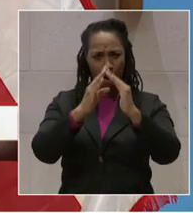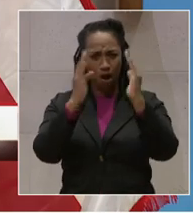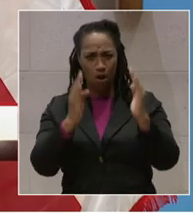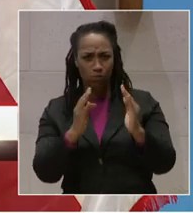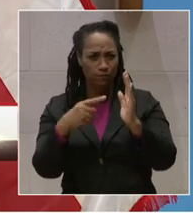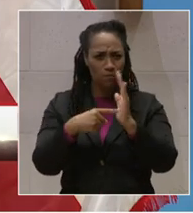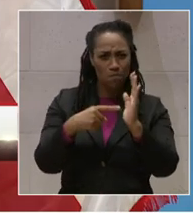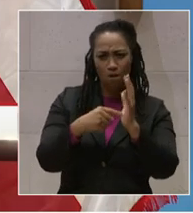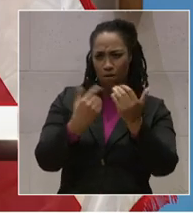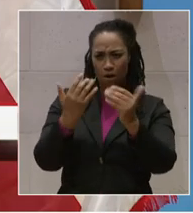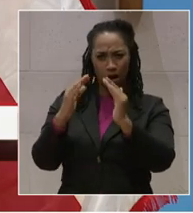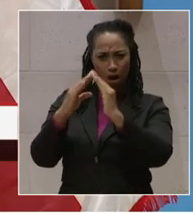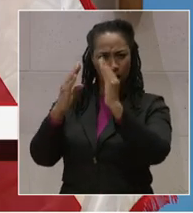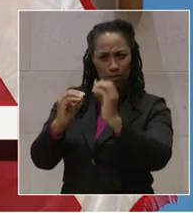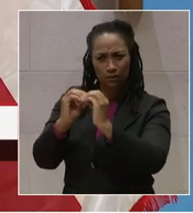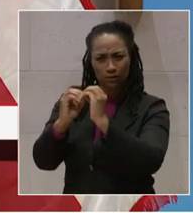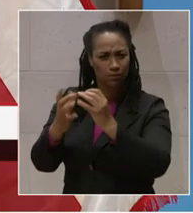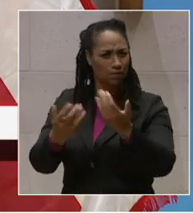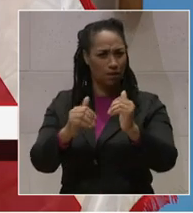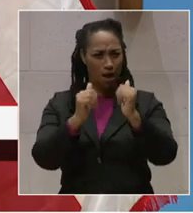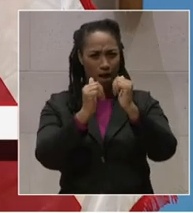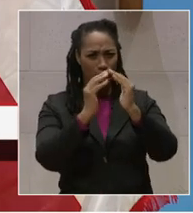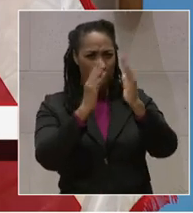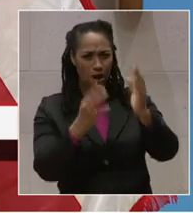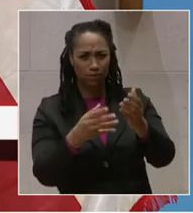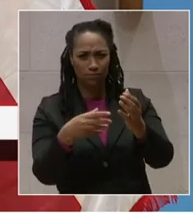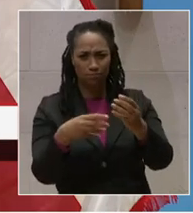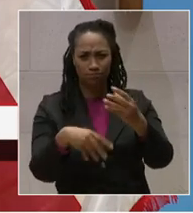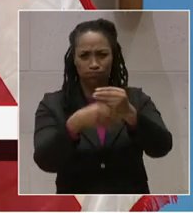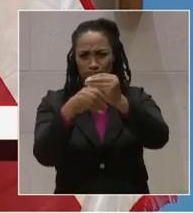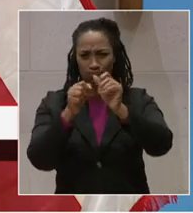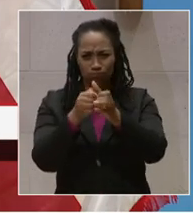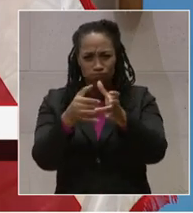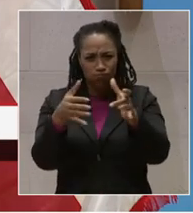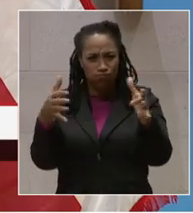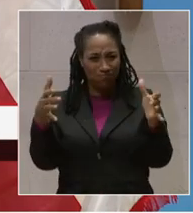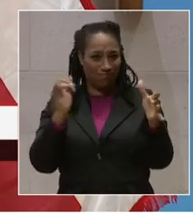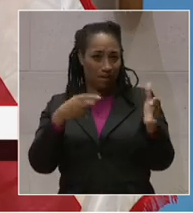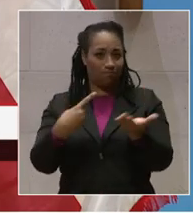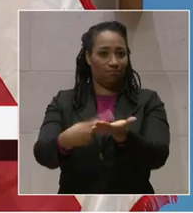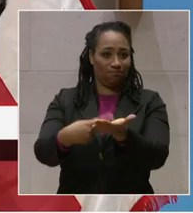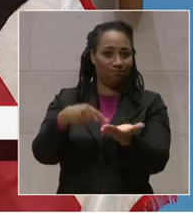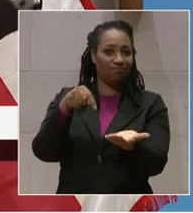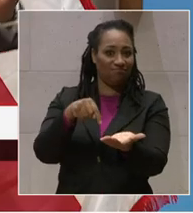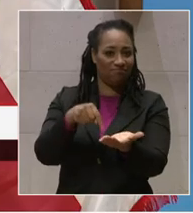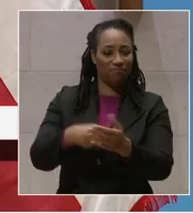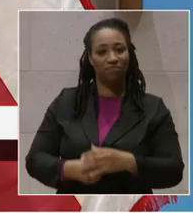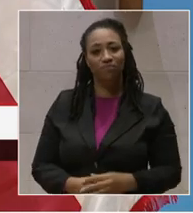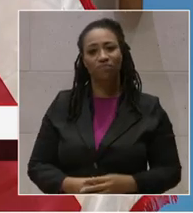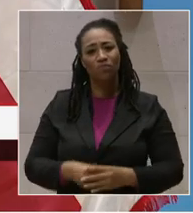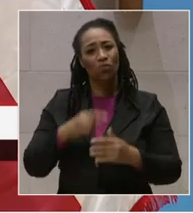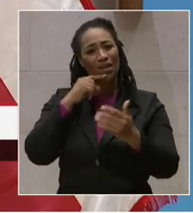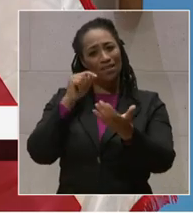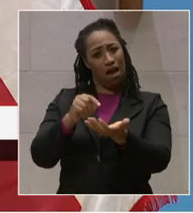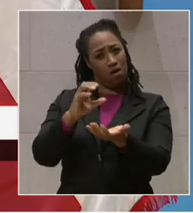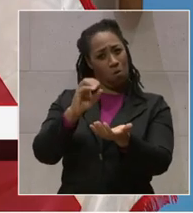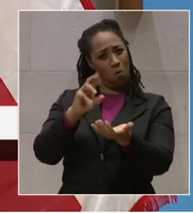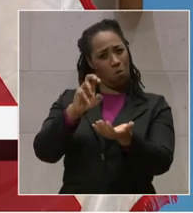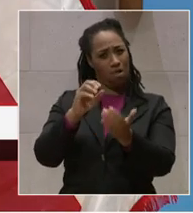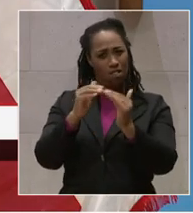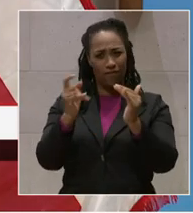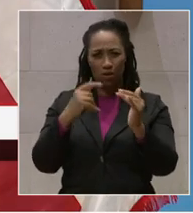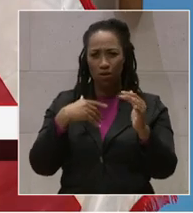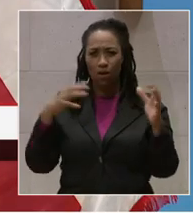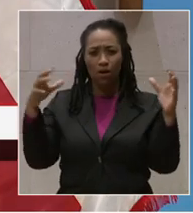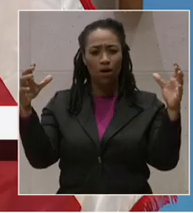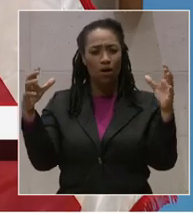That's what we're going to focus on, the local level. We're not going to always think about expecting the leaders from the federal